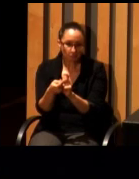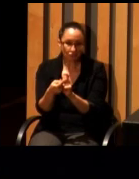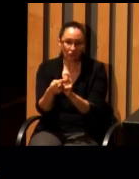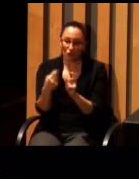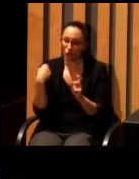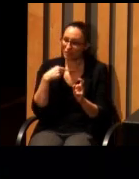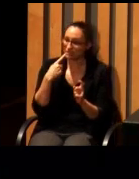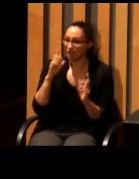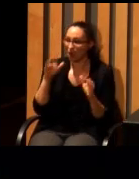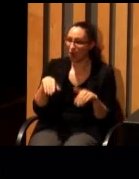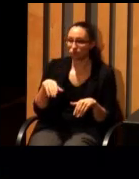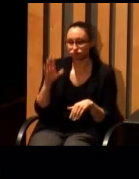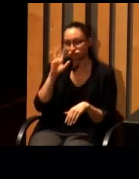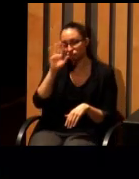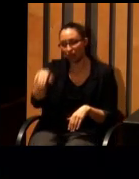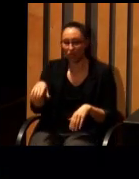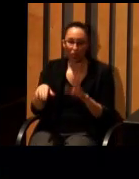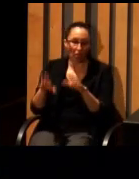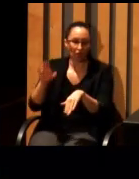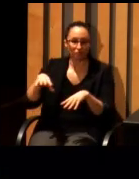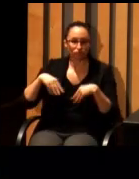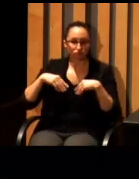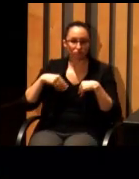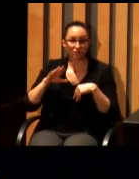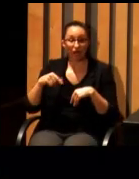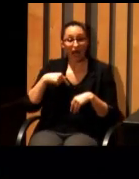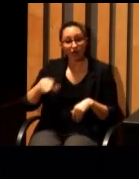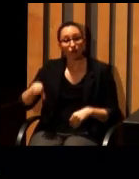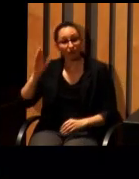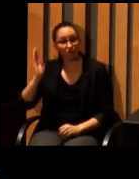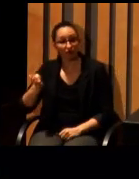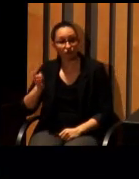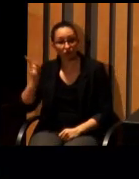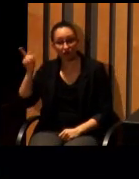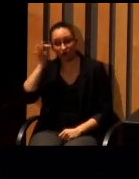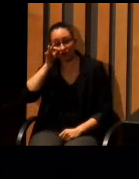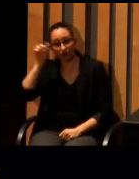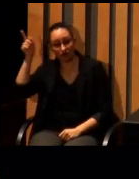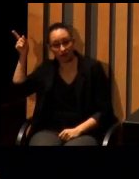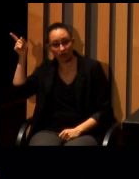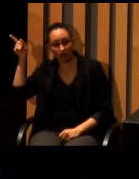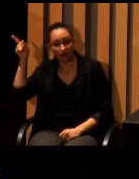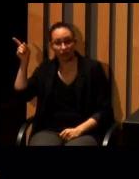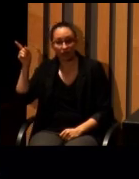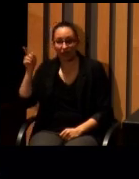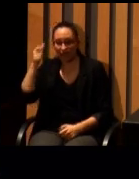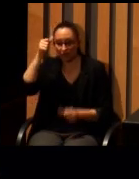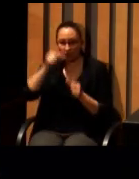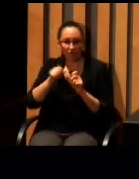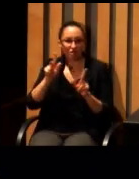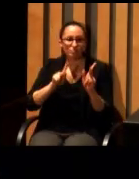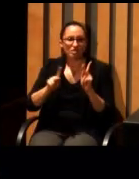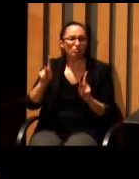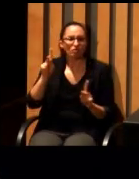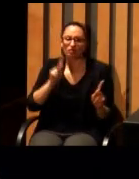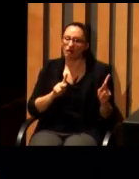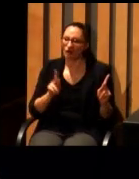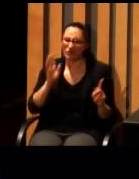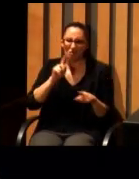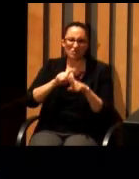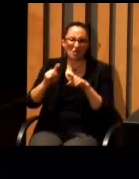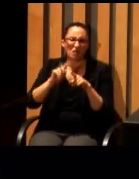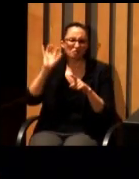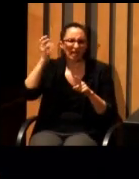because I grew up not too far from here in Baltimore, and I remember how people used to call in on the